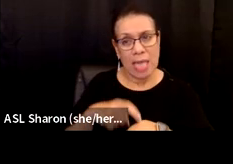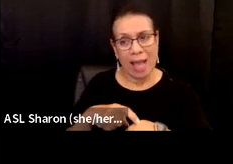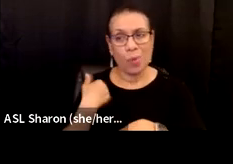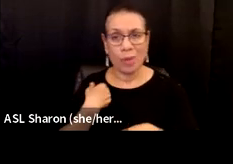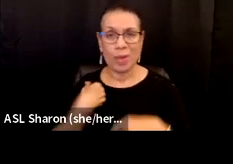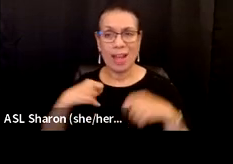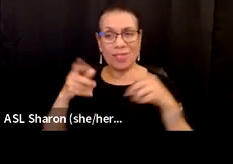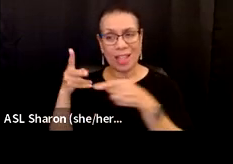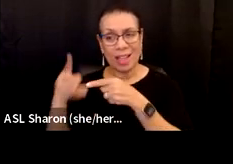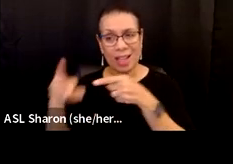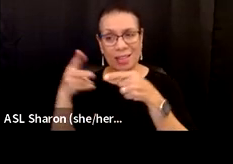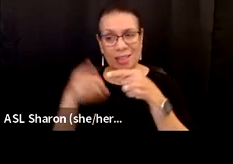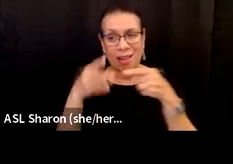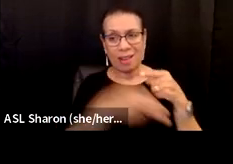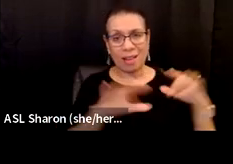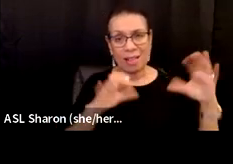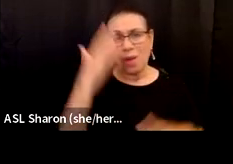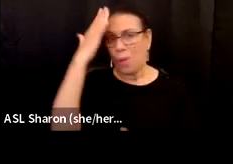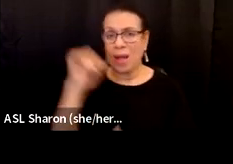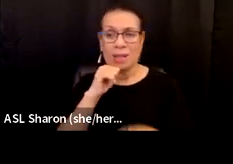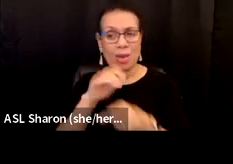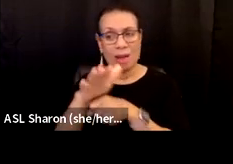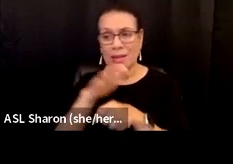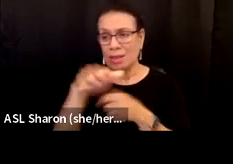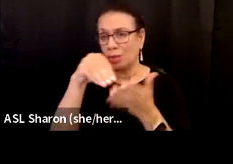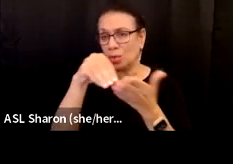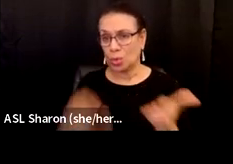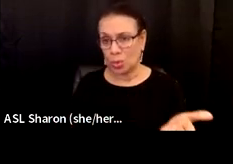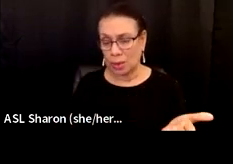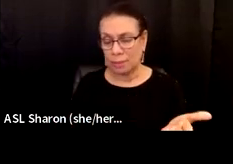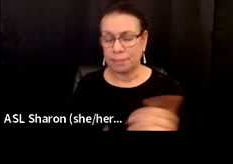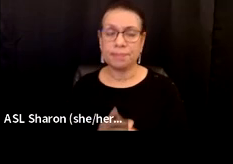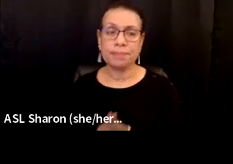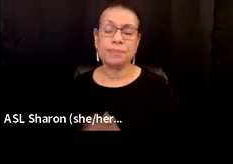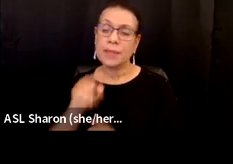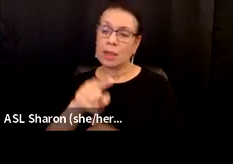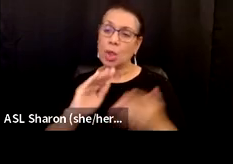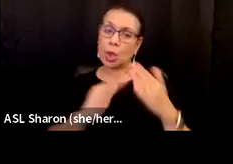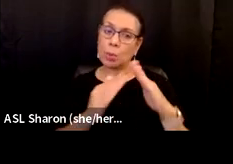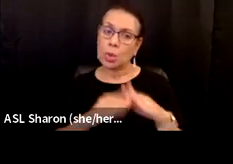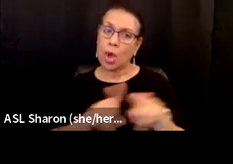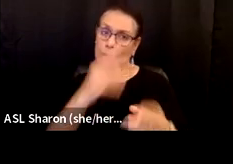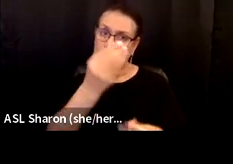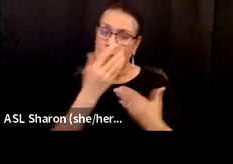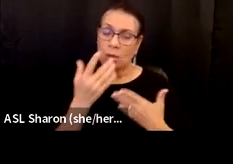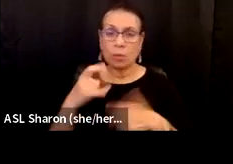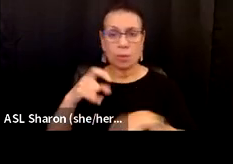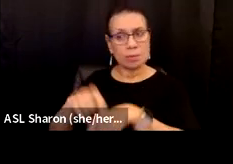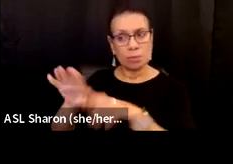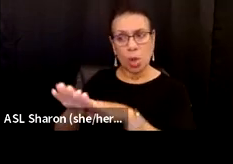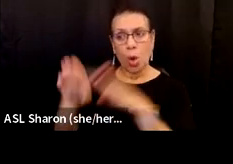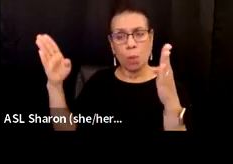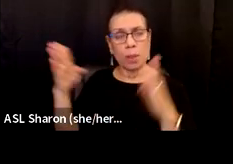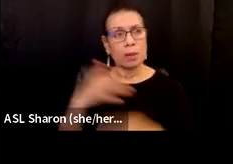classrooms due to enrollment decline and then the school community also informed me that when they reopened they were